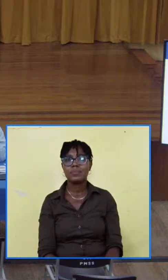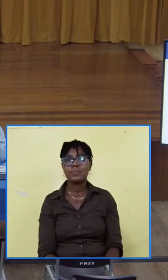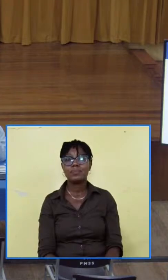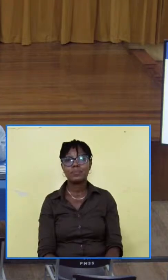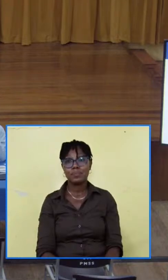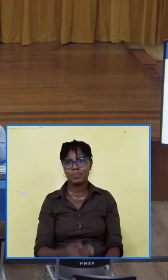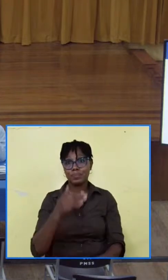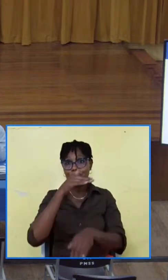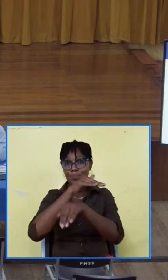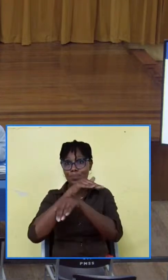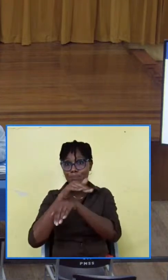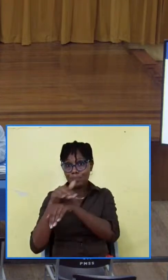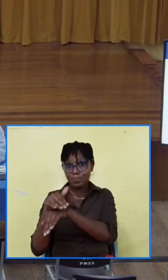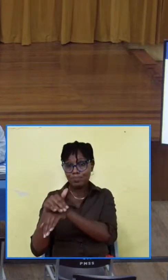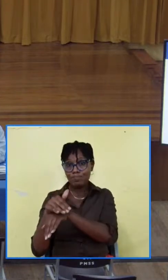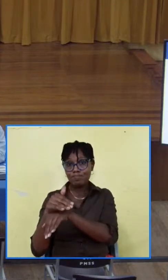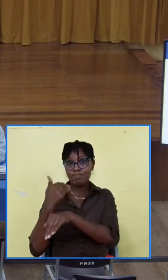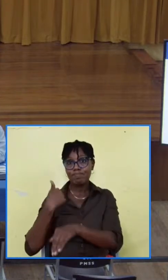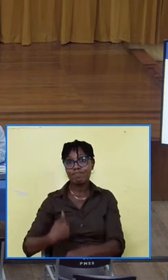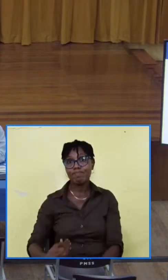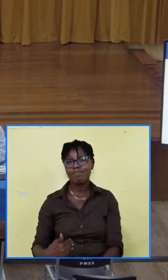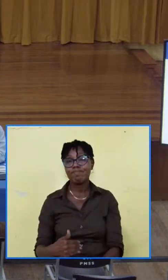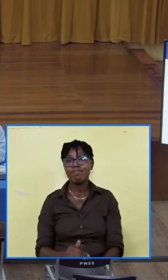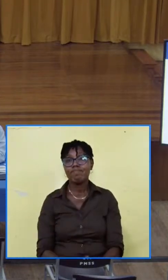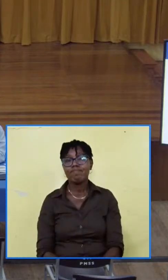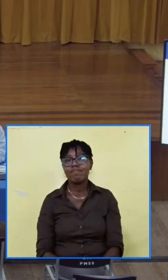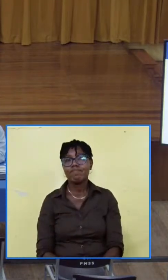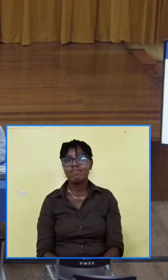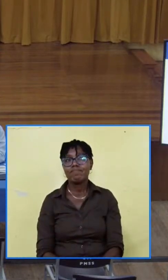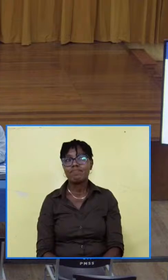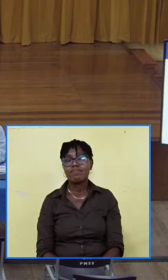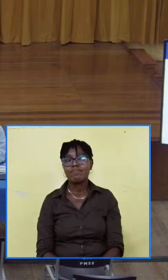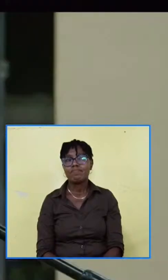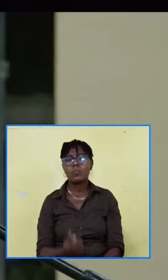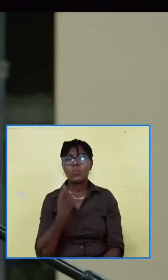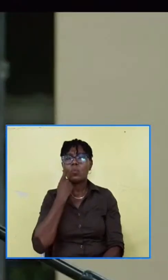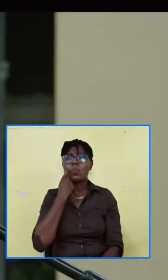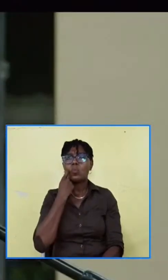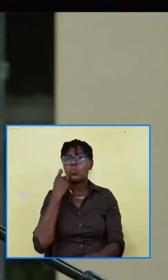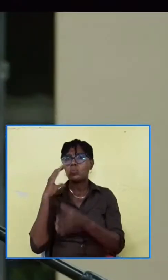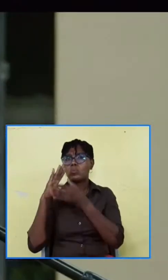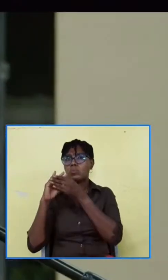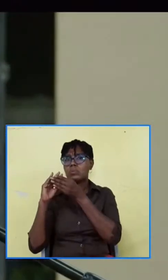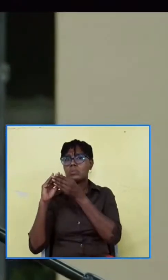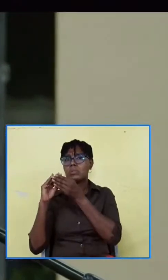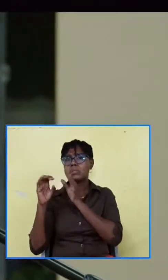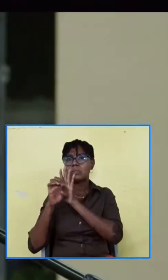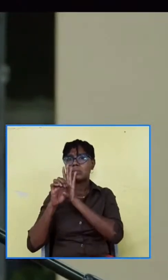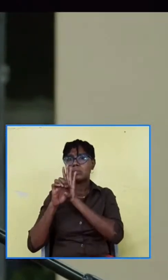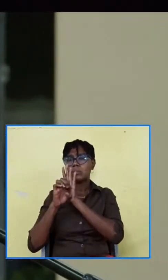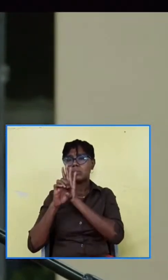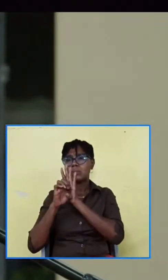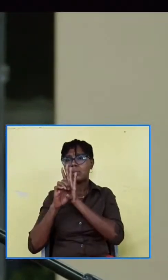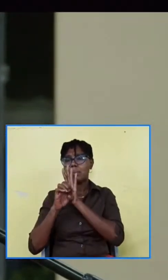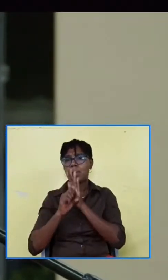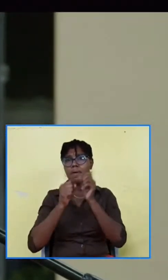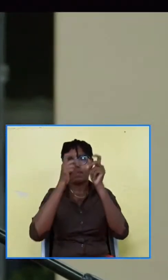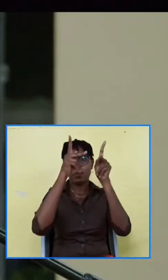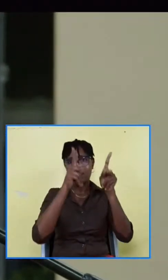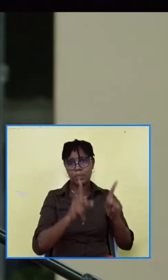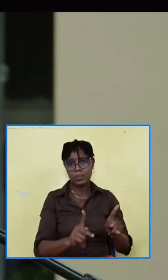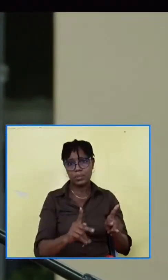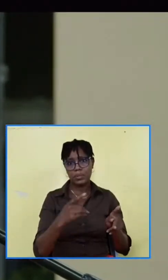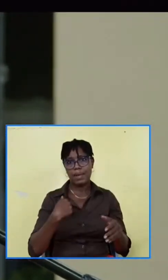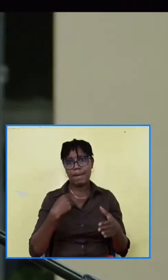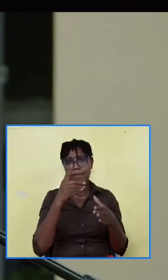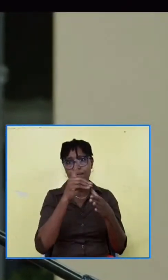Hi, good afternoon, Stephen Robinson. Just a comment on what you said just now with the example with the invalid. Same